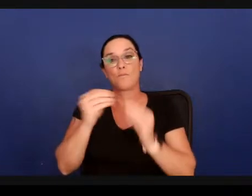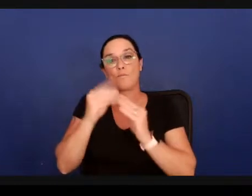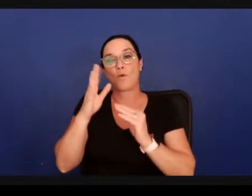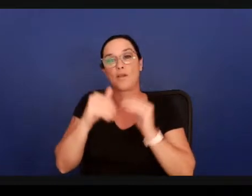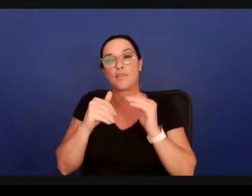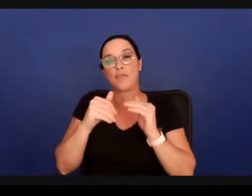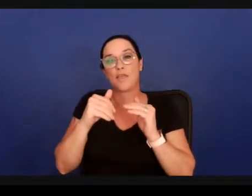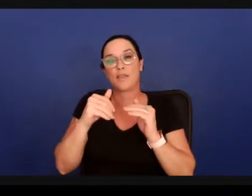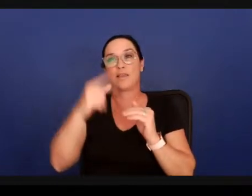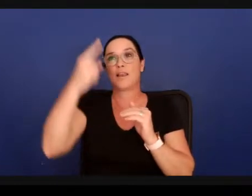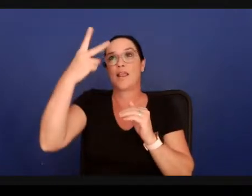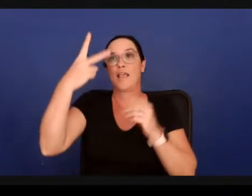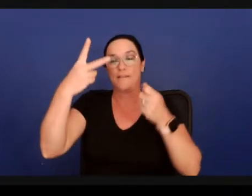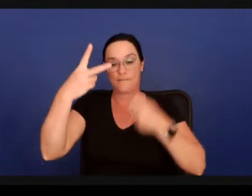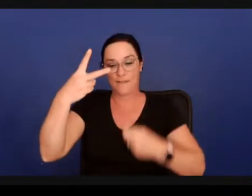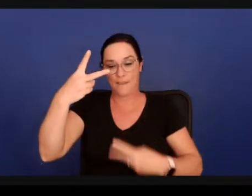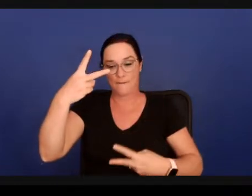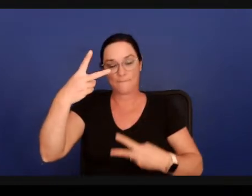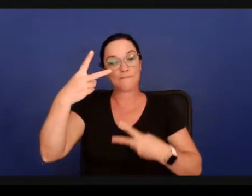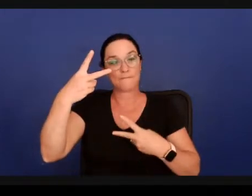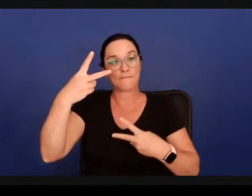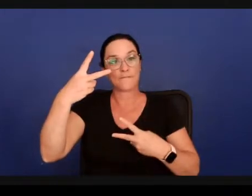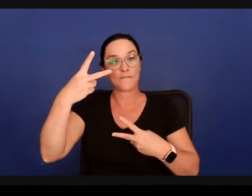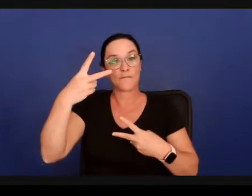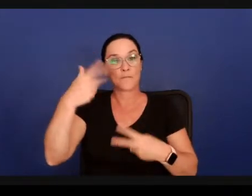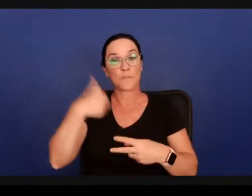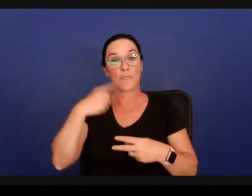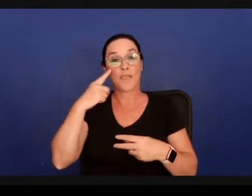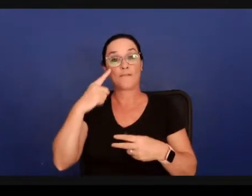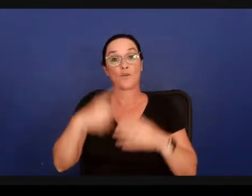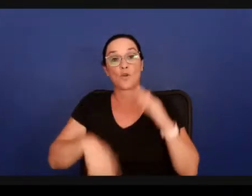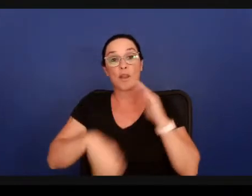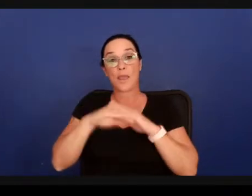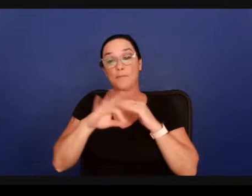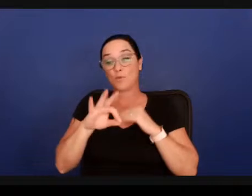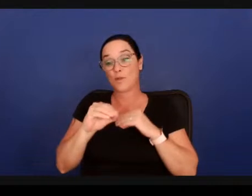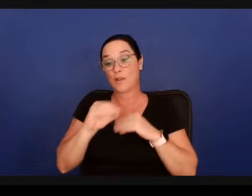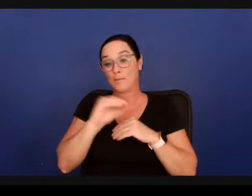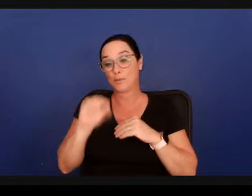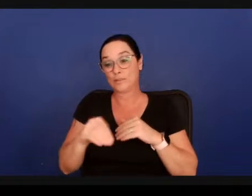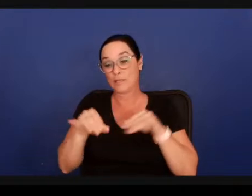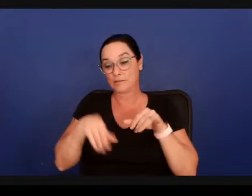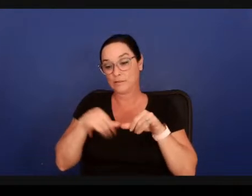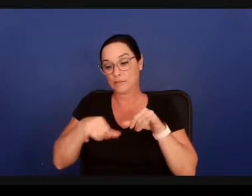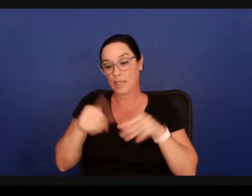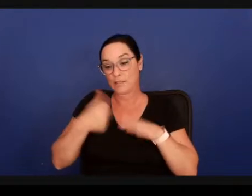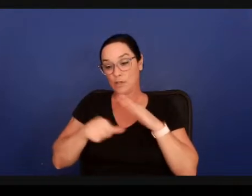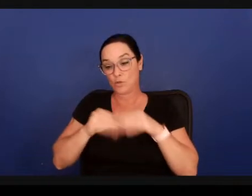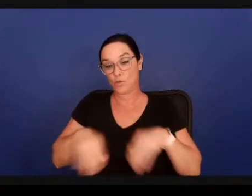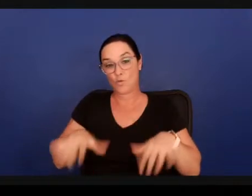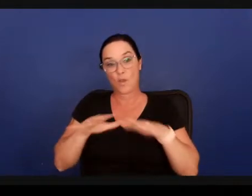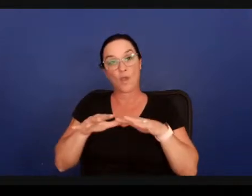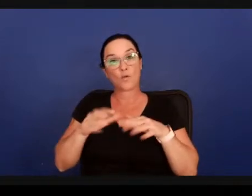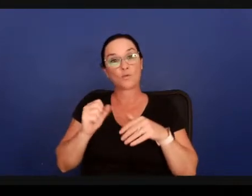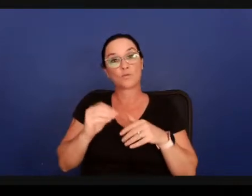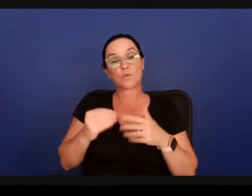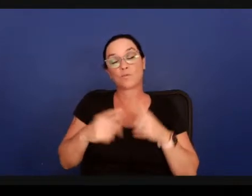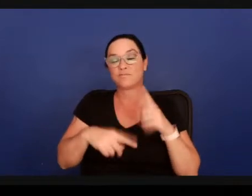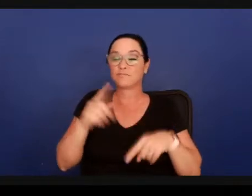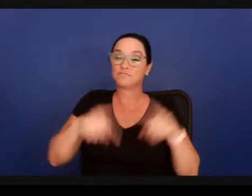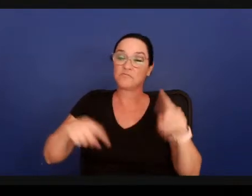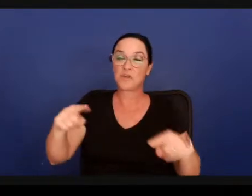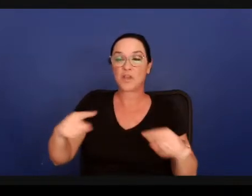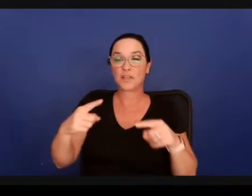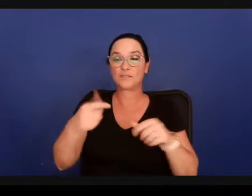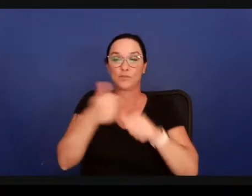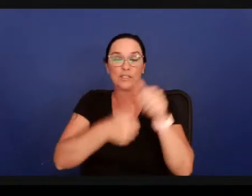my mind. But maybe I've heard up to 90%, right? So I mean, it probably varies place to place, varies in